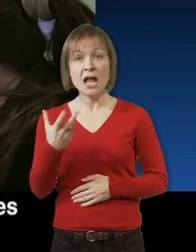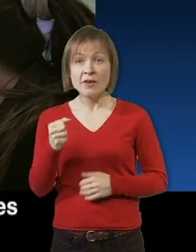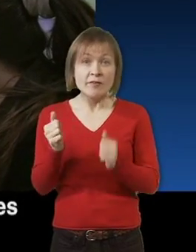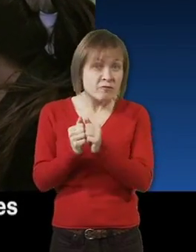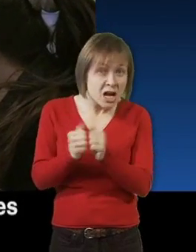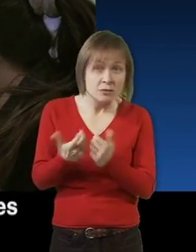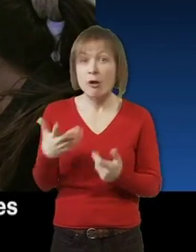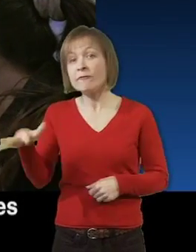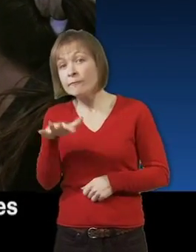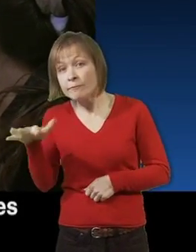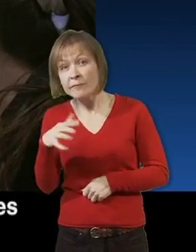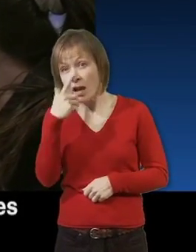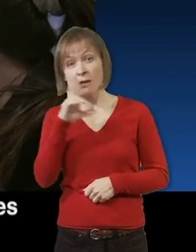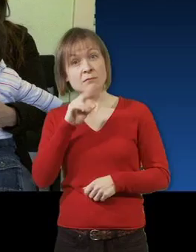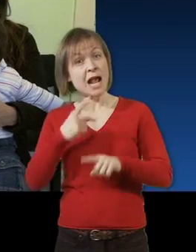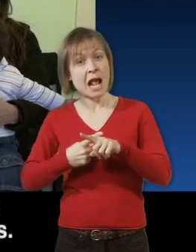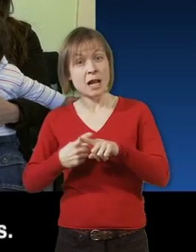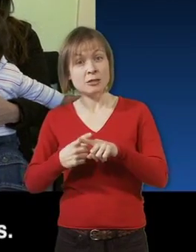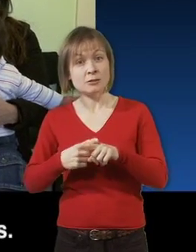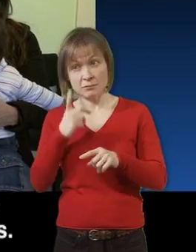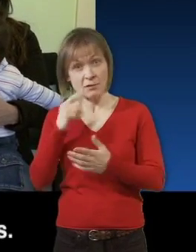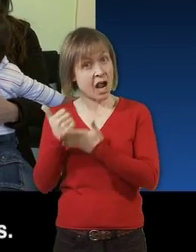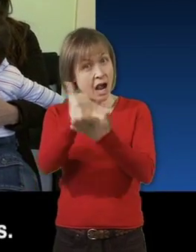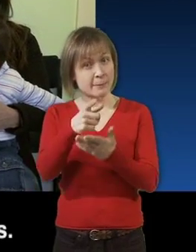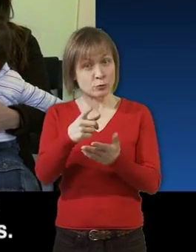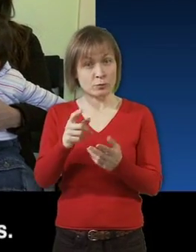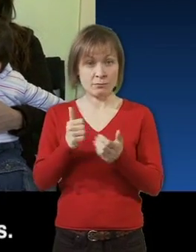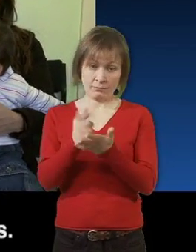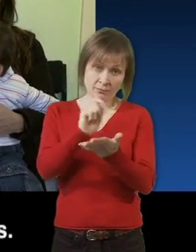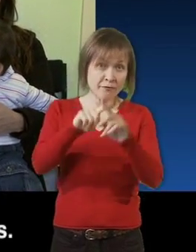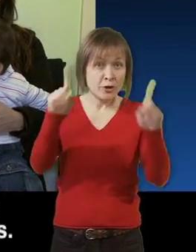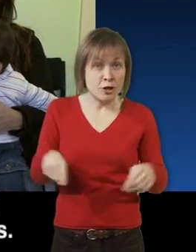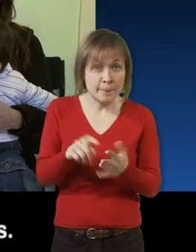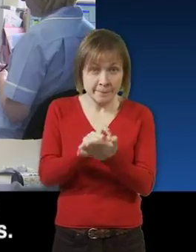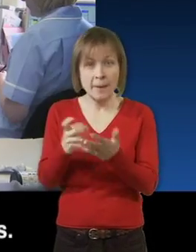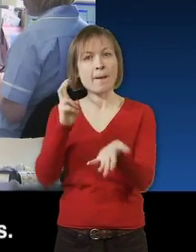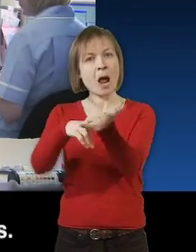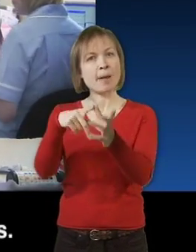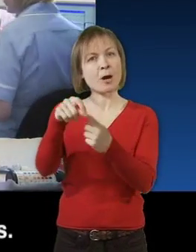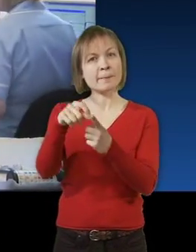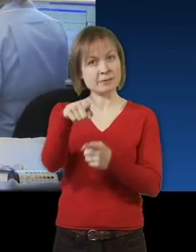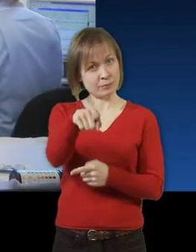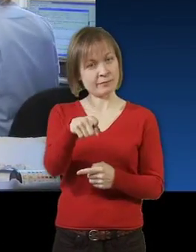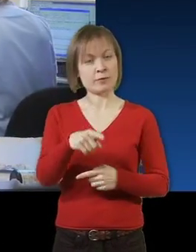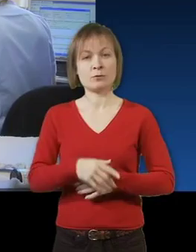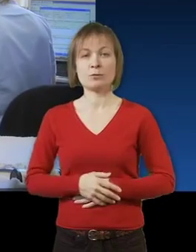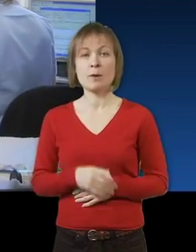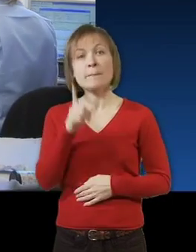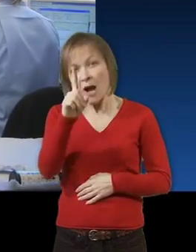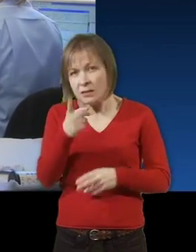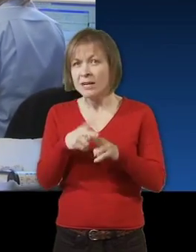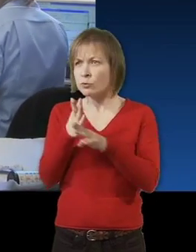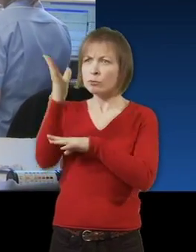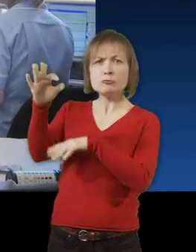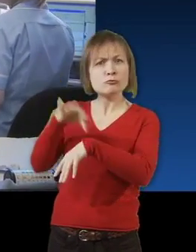If you have friends and relatives who can speak English, they can help you complete forms and make appointments. But when you